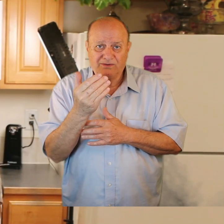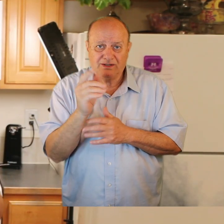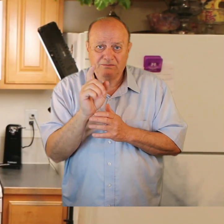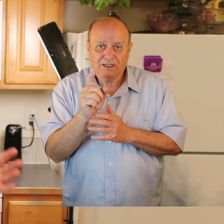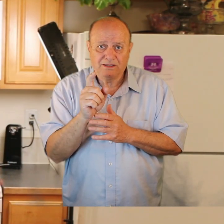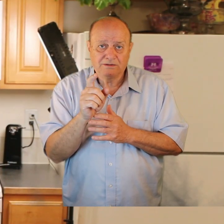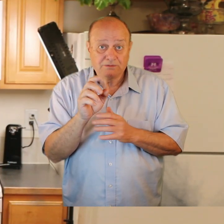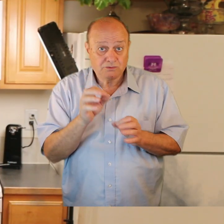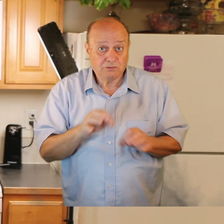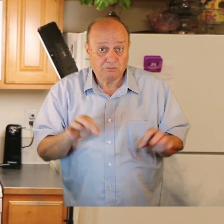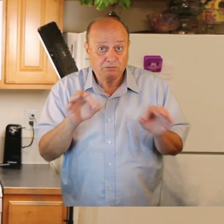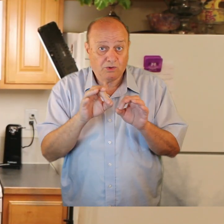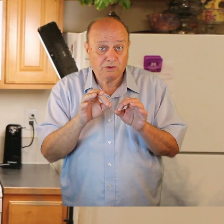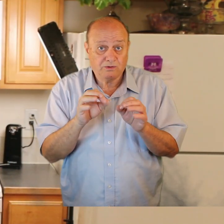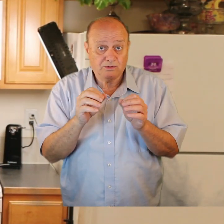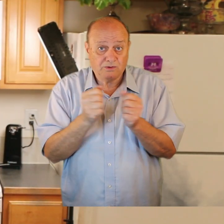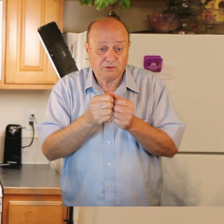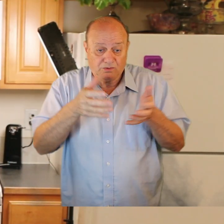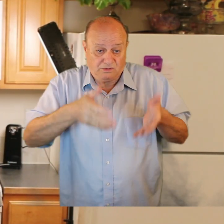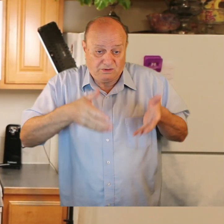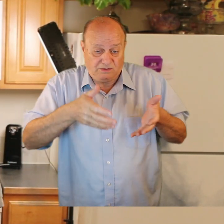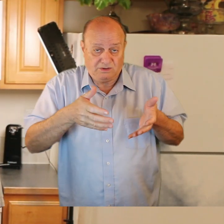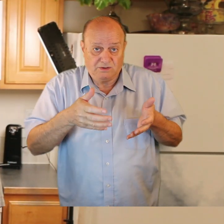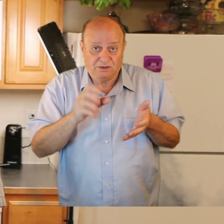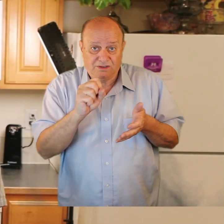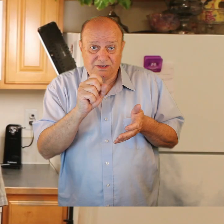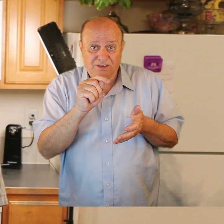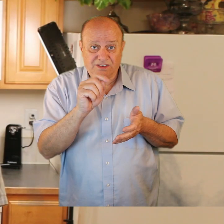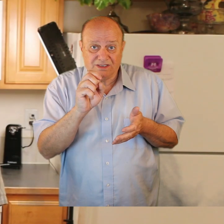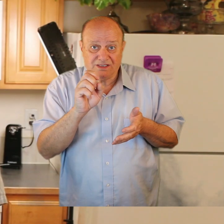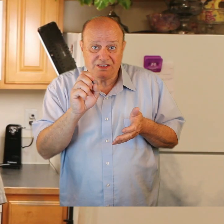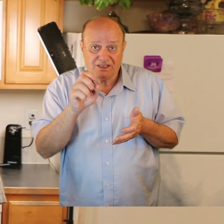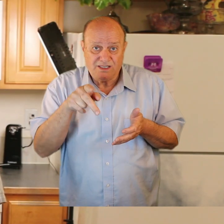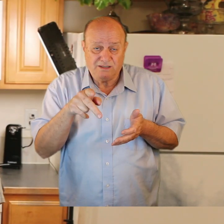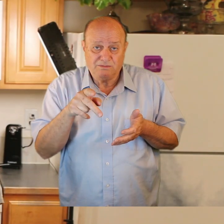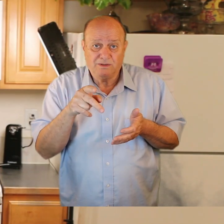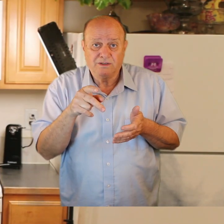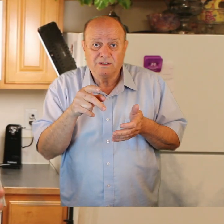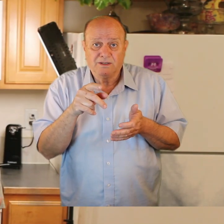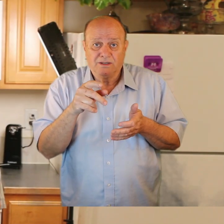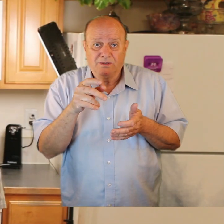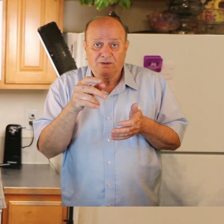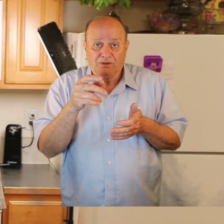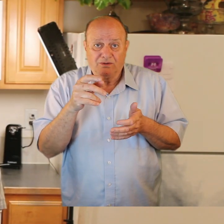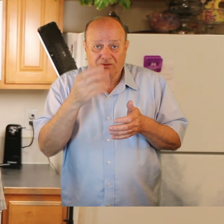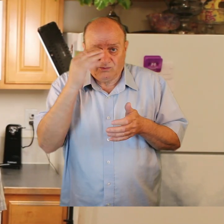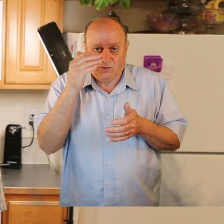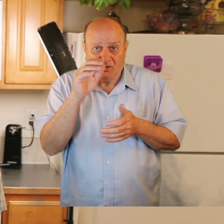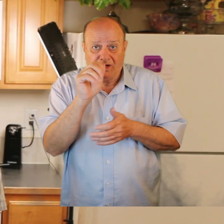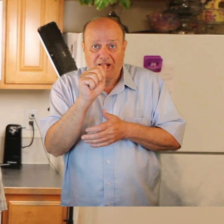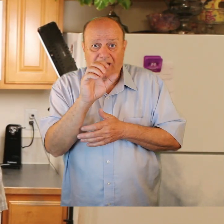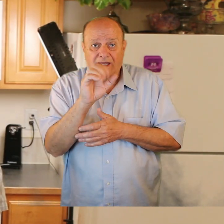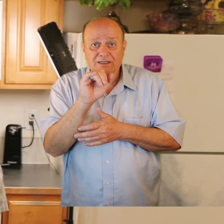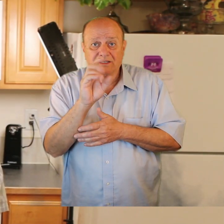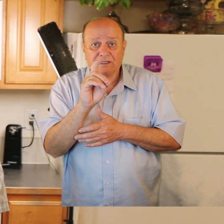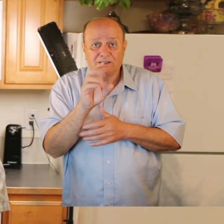for a little bit without any oil or anything encapsulating the vinegar. The acids are doing its thing, and it takes about 10 or